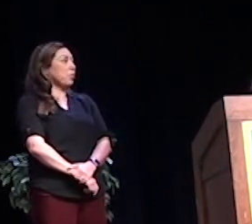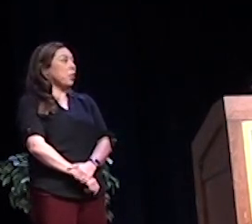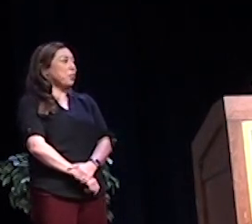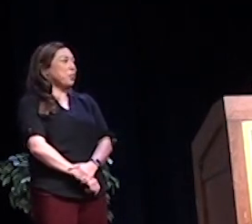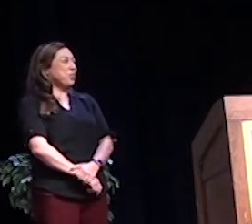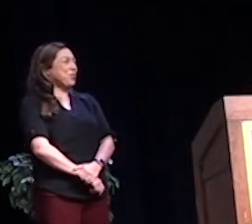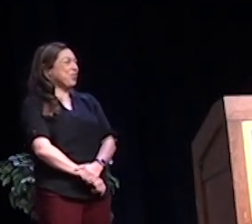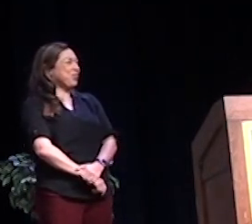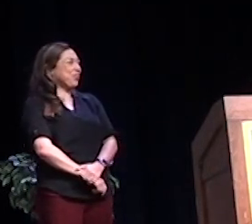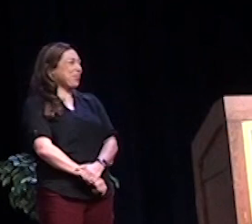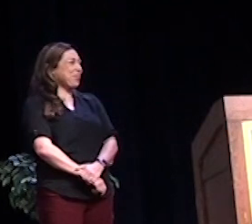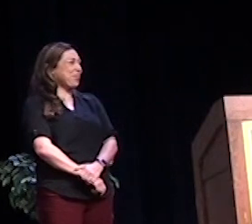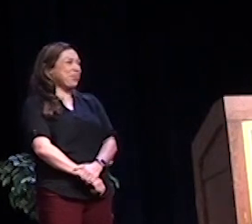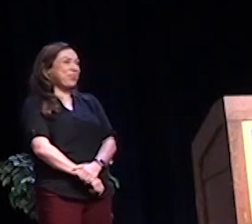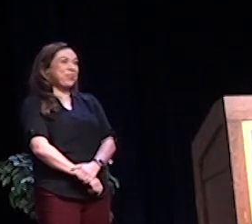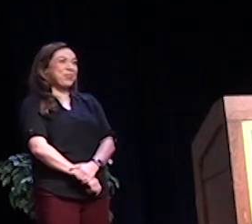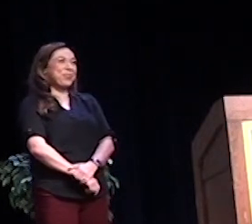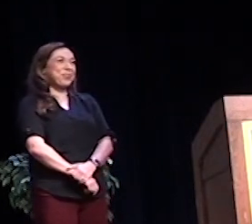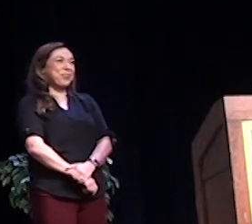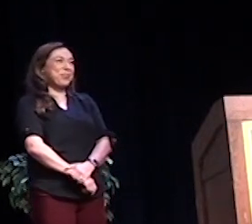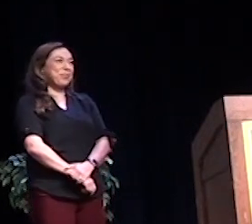meseta de la entrada también.